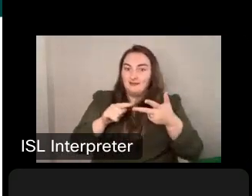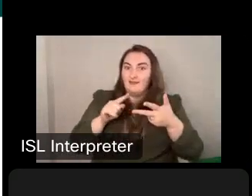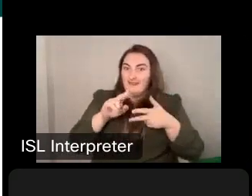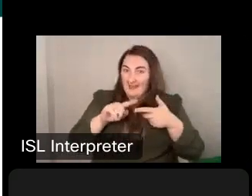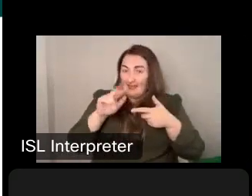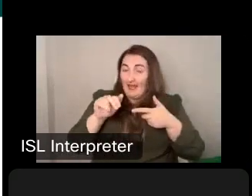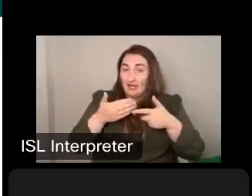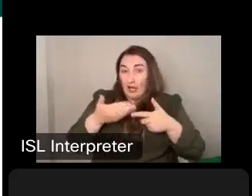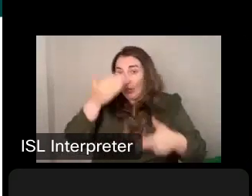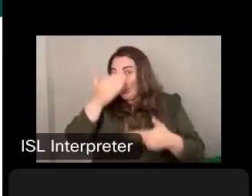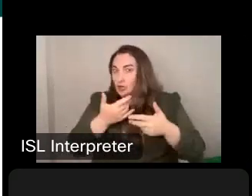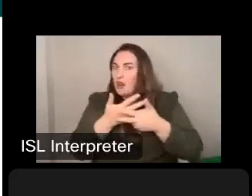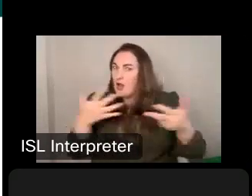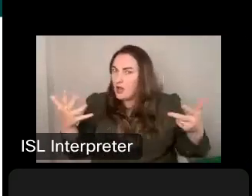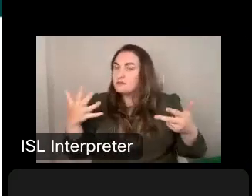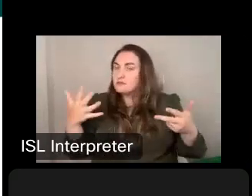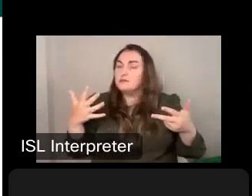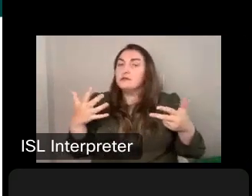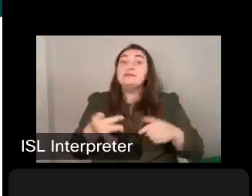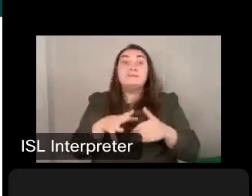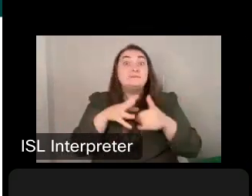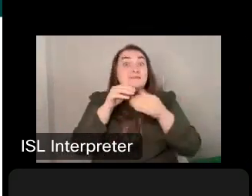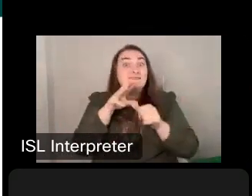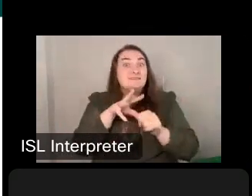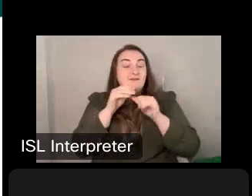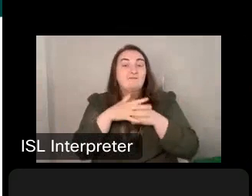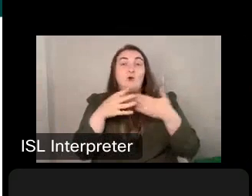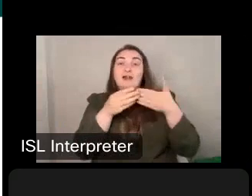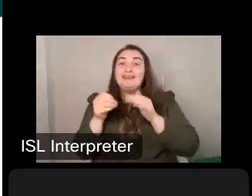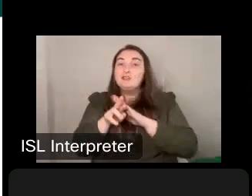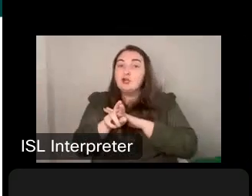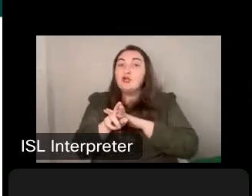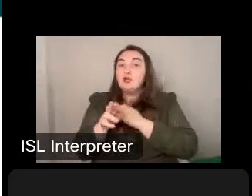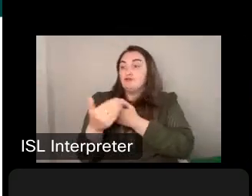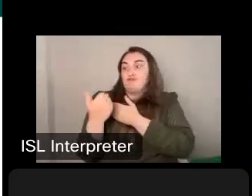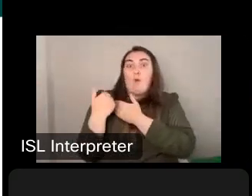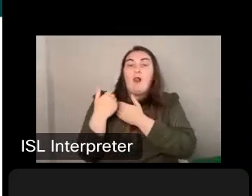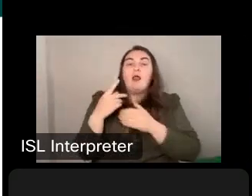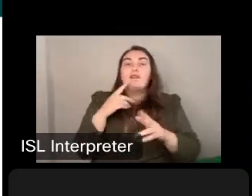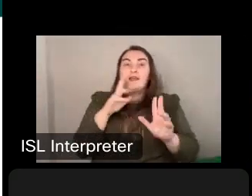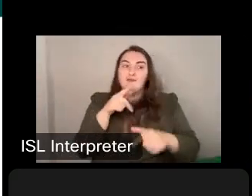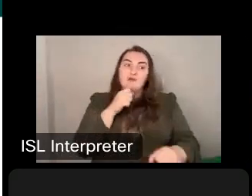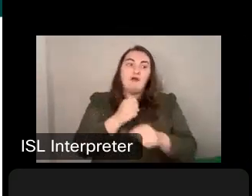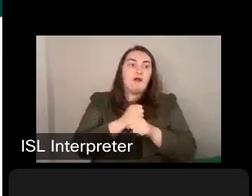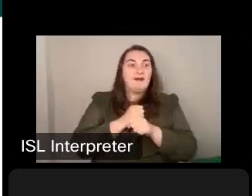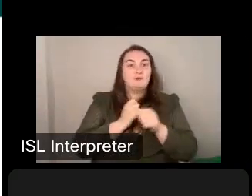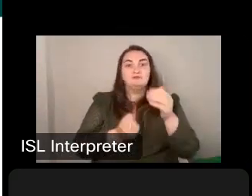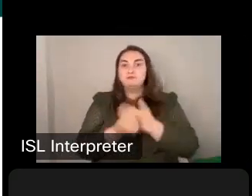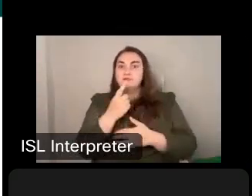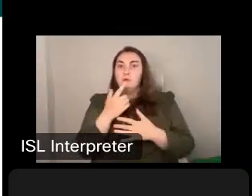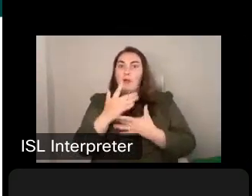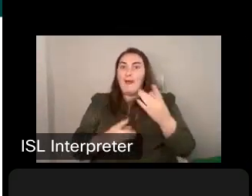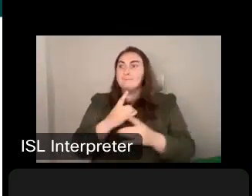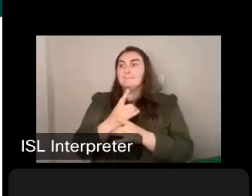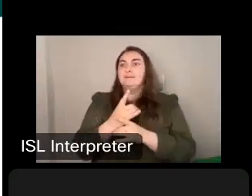incident, in particular leadership roles, they might be able to talk about the incident and turn it